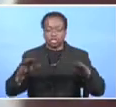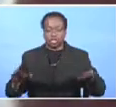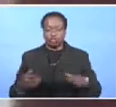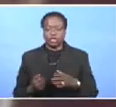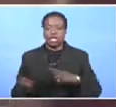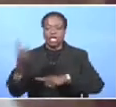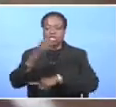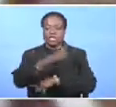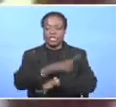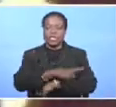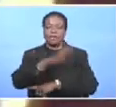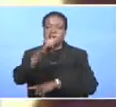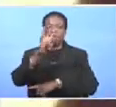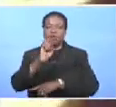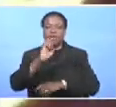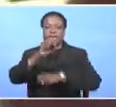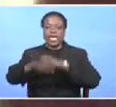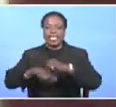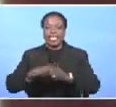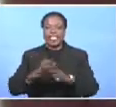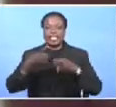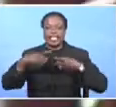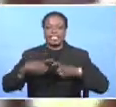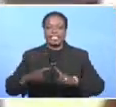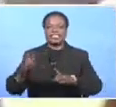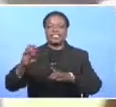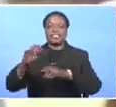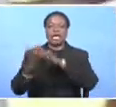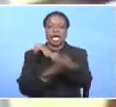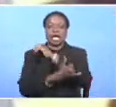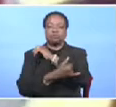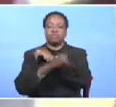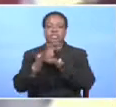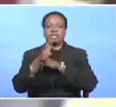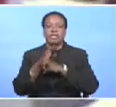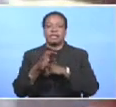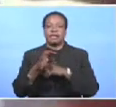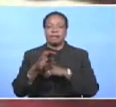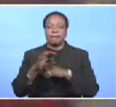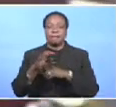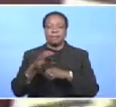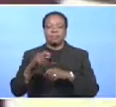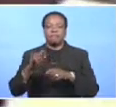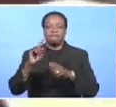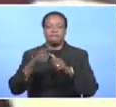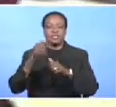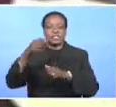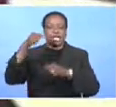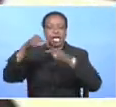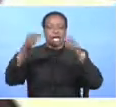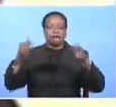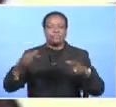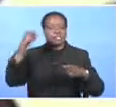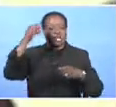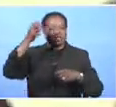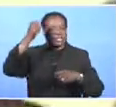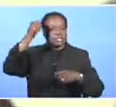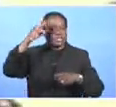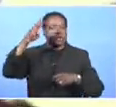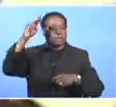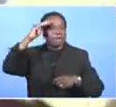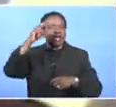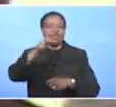Well, today marks 40 years since the country's first Bahamian Governor General, Sir Milo Butler, passed away at the age of